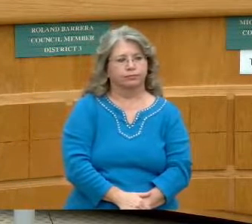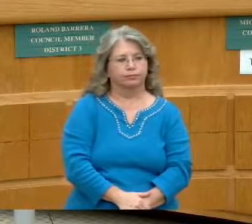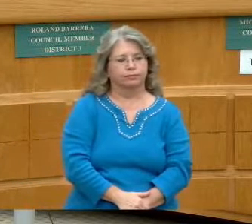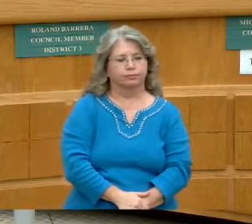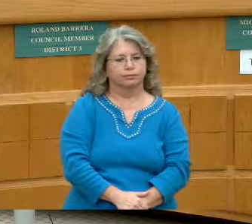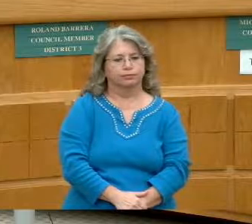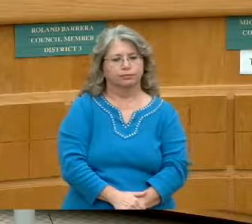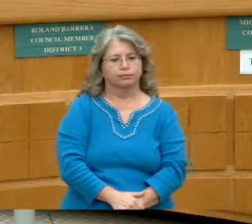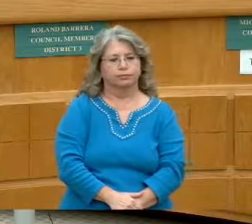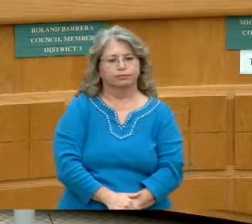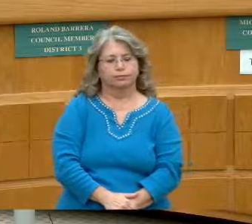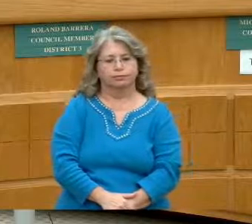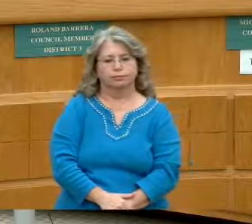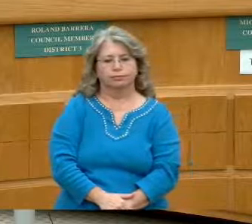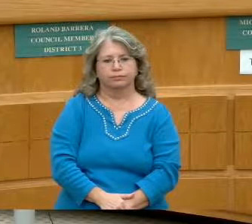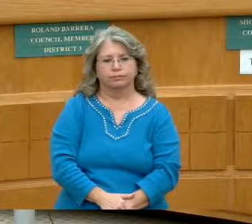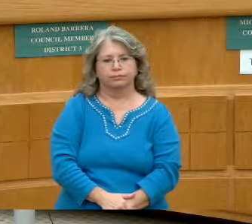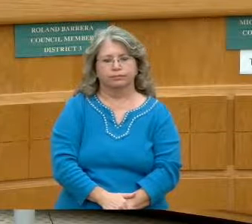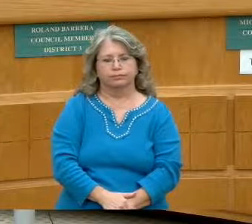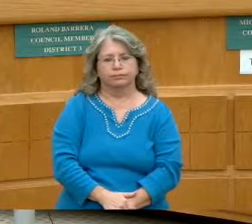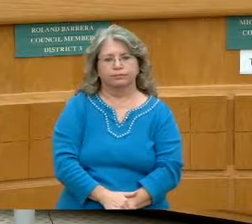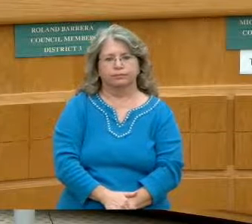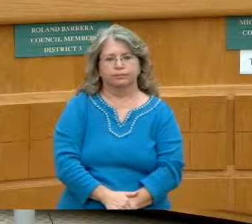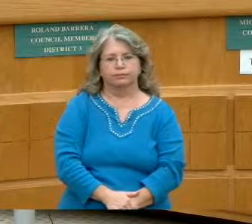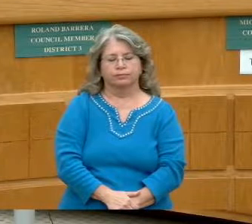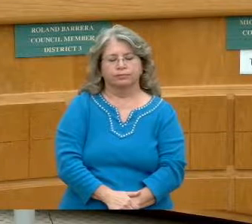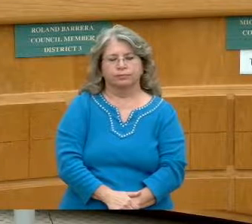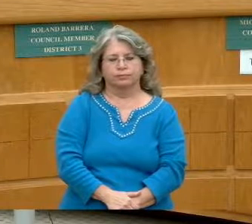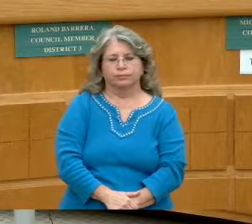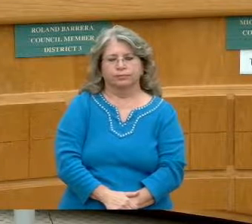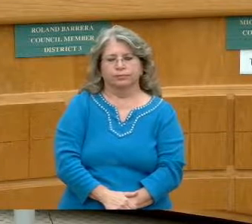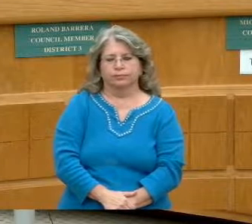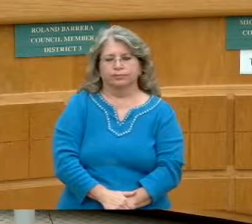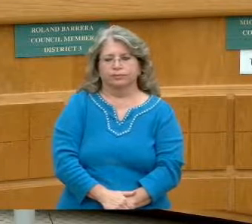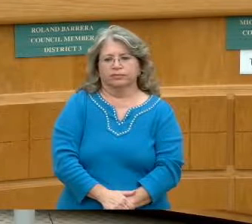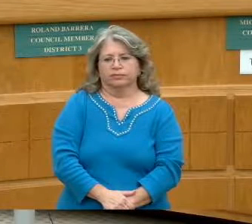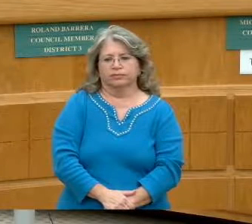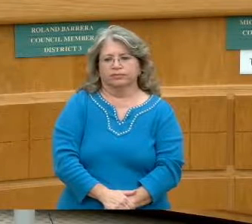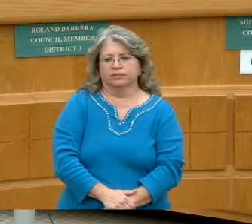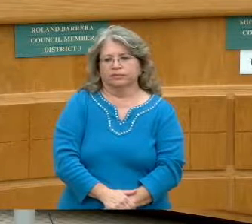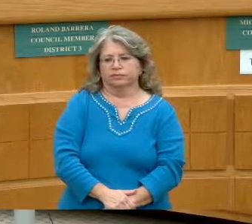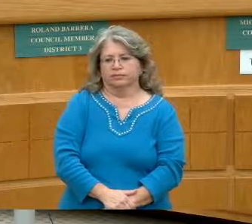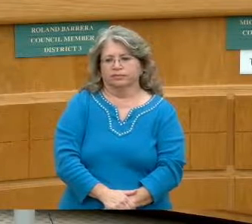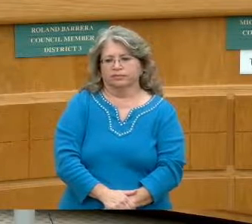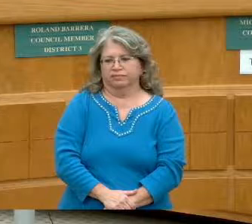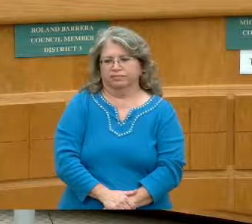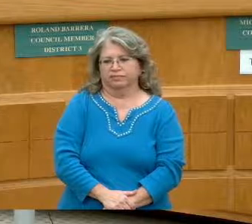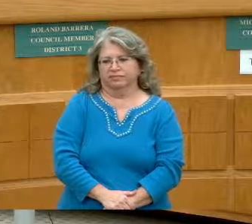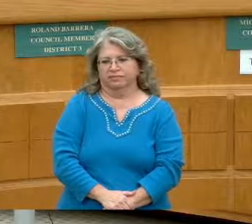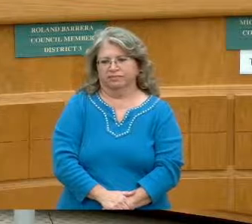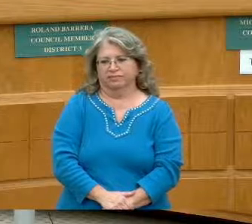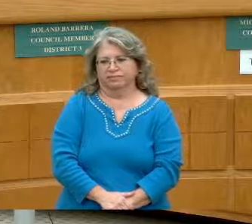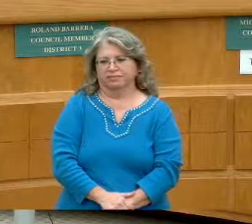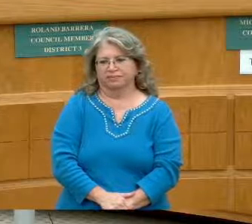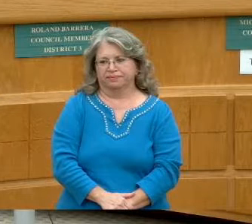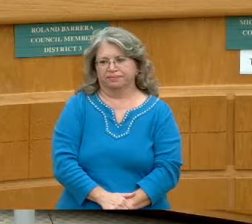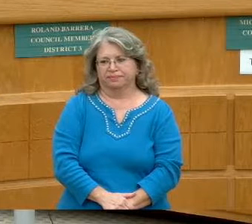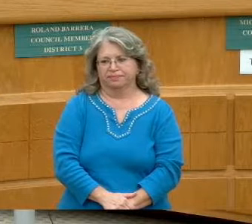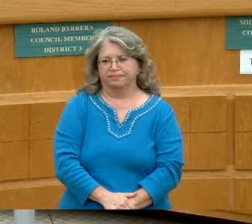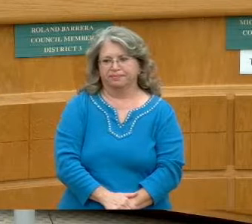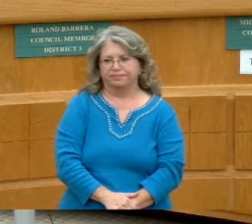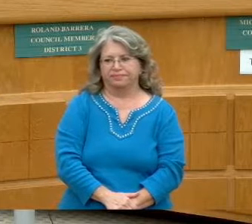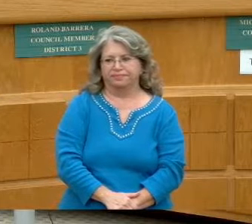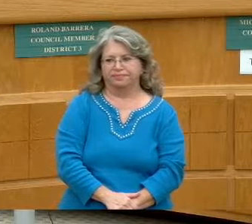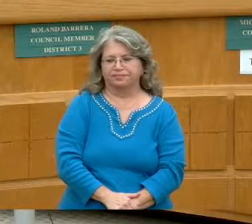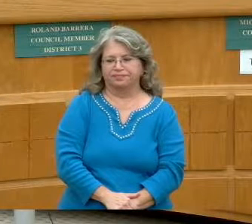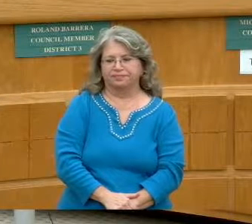personas mayores de 2 años usen un cubrebocas que les cubrirá la nariz y la barba cuando estén en la comunidad. Las cubiertas faciales no se deben de